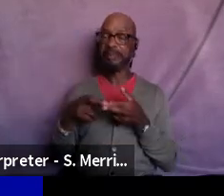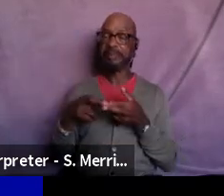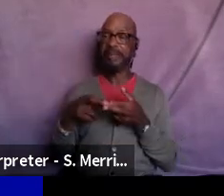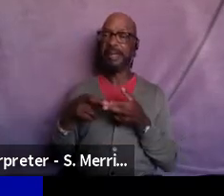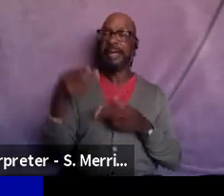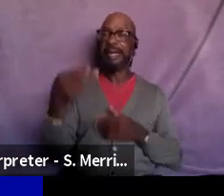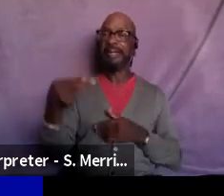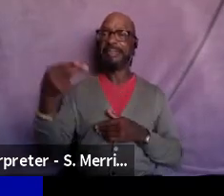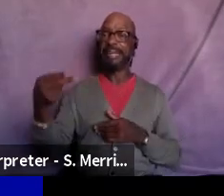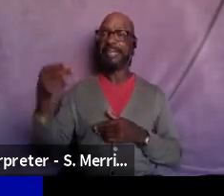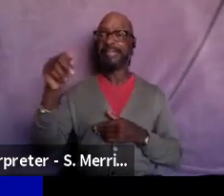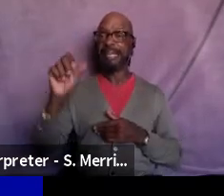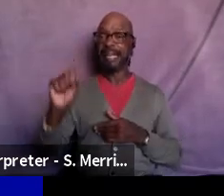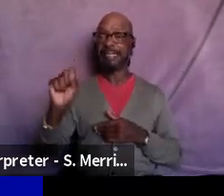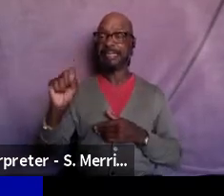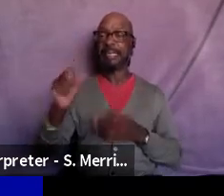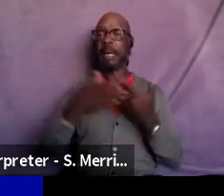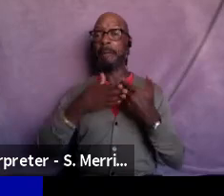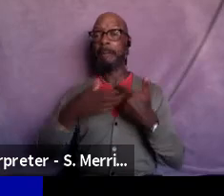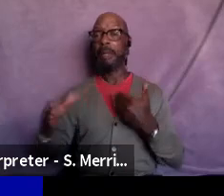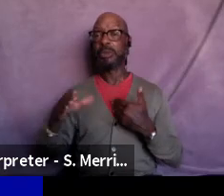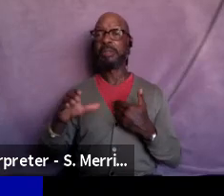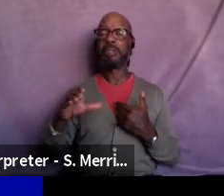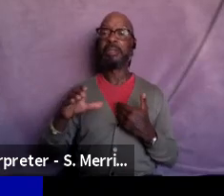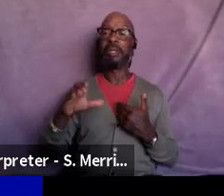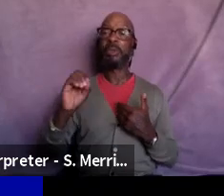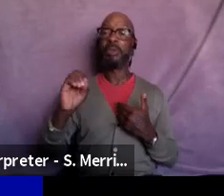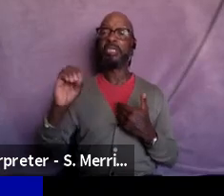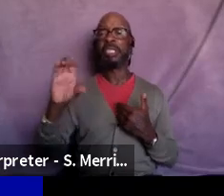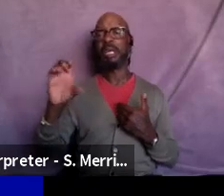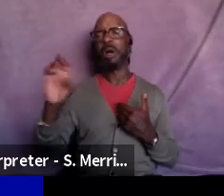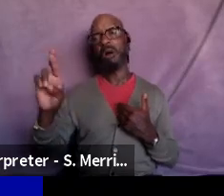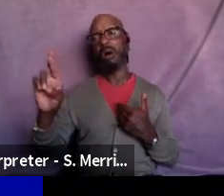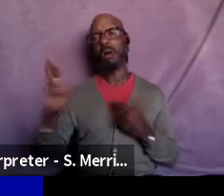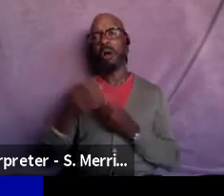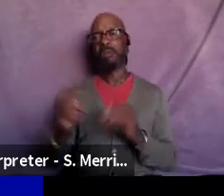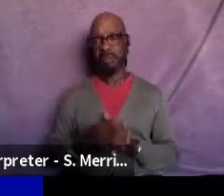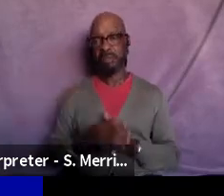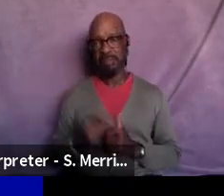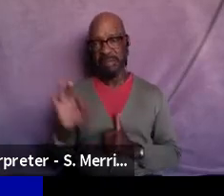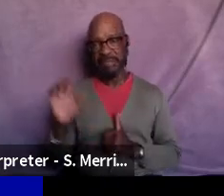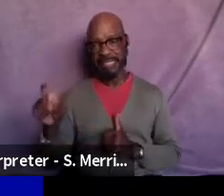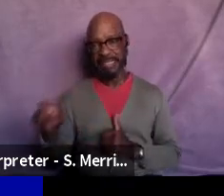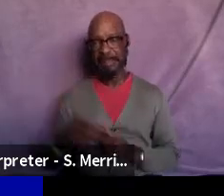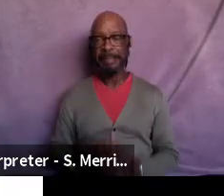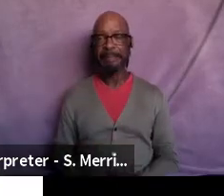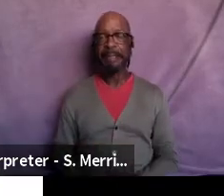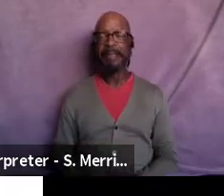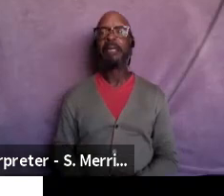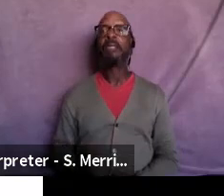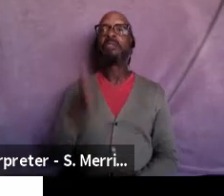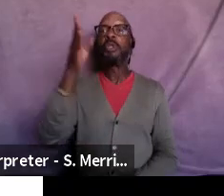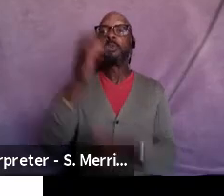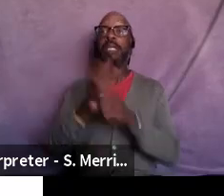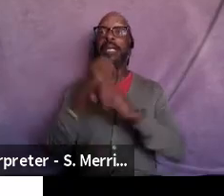HHS OCR office if that was necessary. So you will receive an email